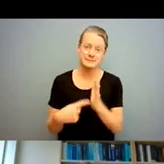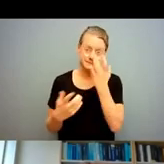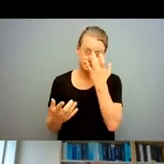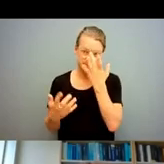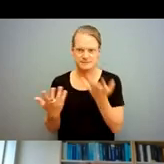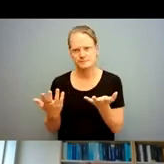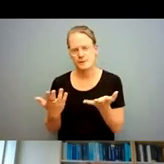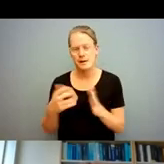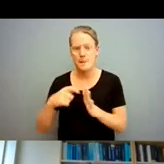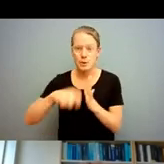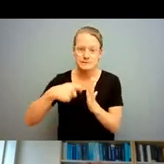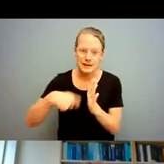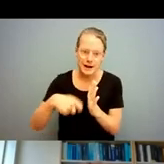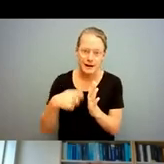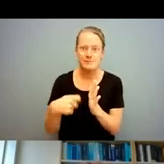areas, where